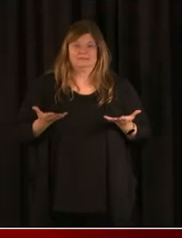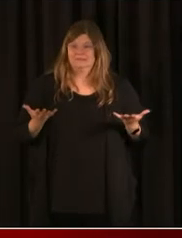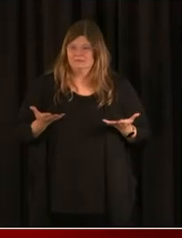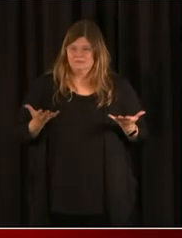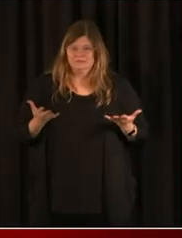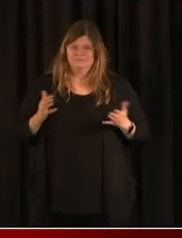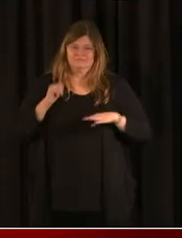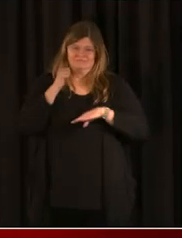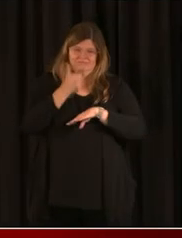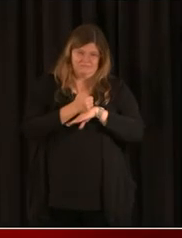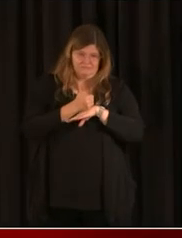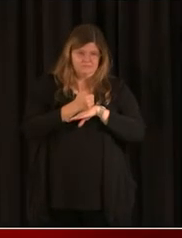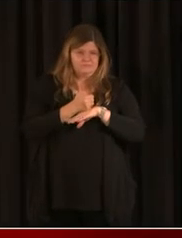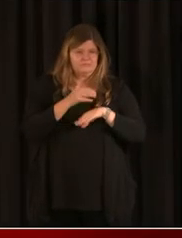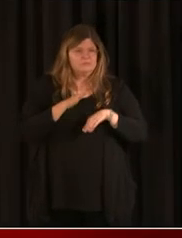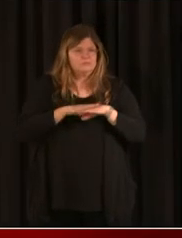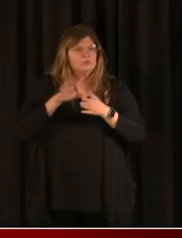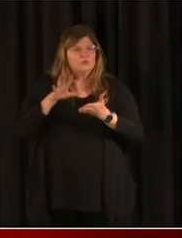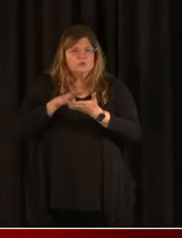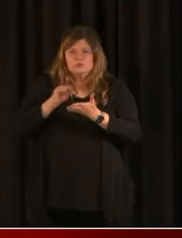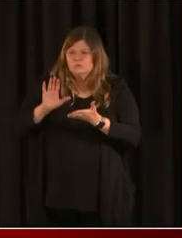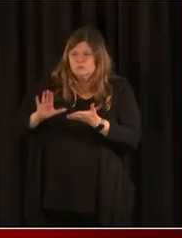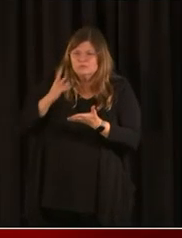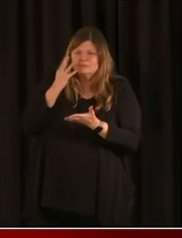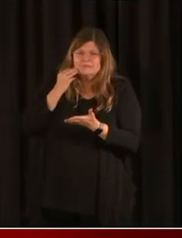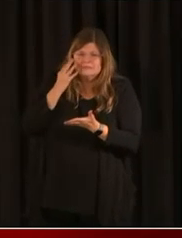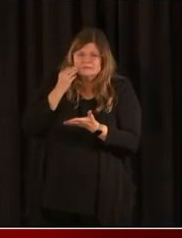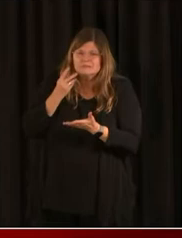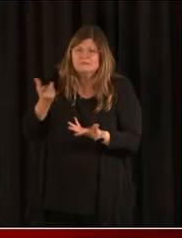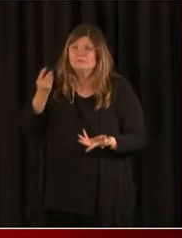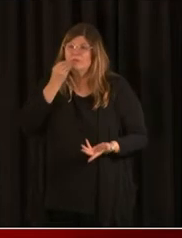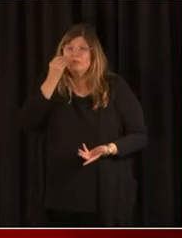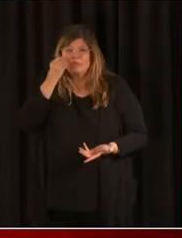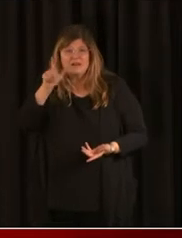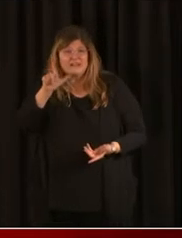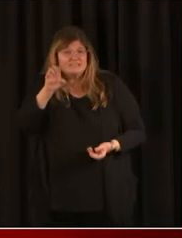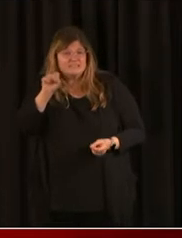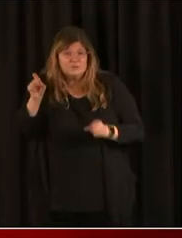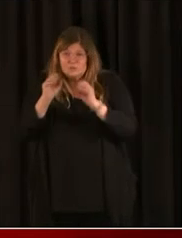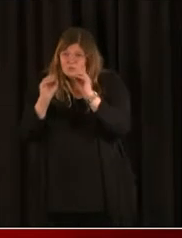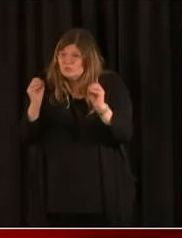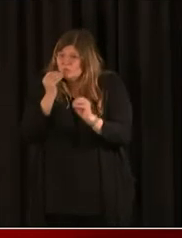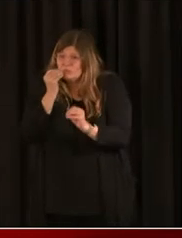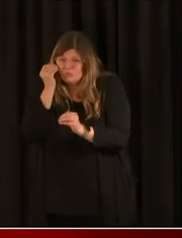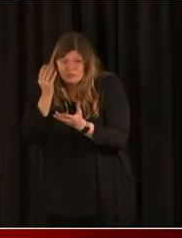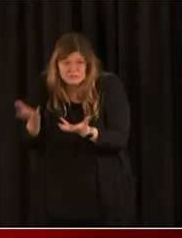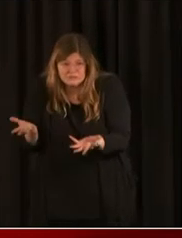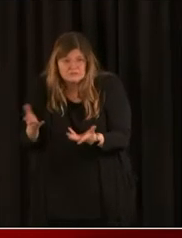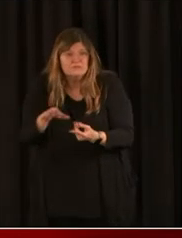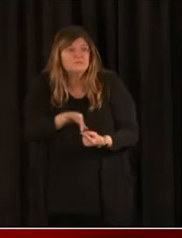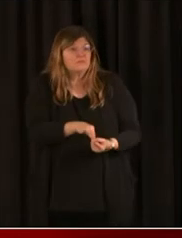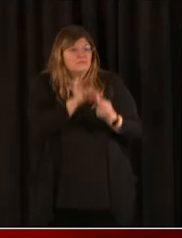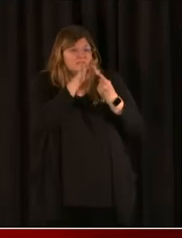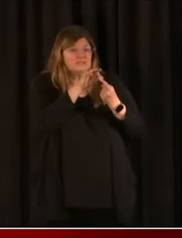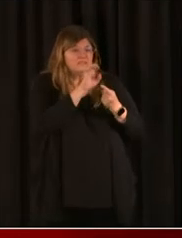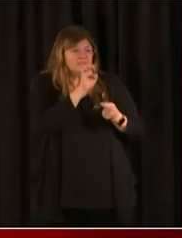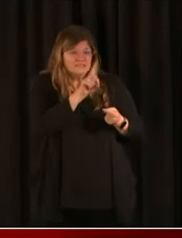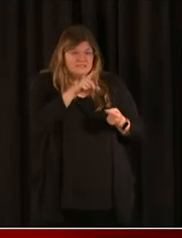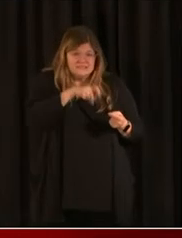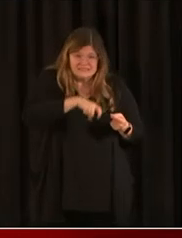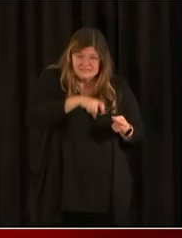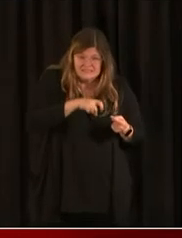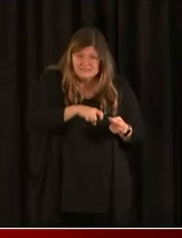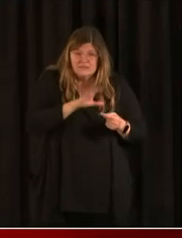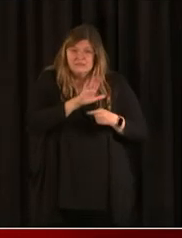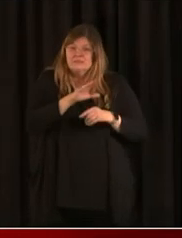priority groupings, such as students experiencing homelessness, special education or English language learners, or students